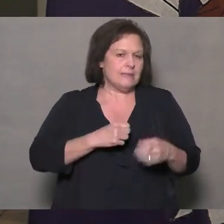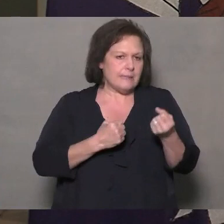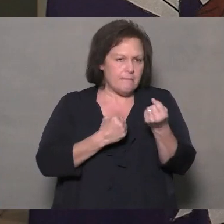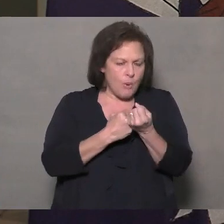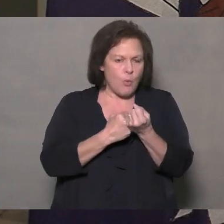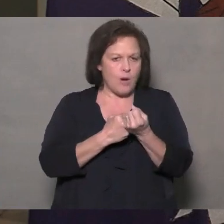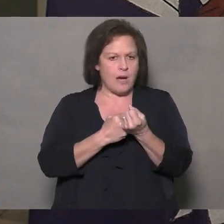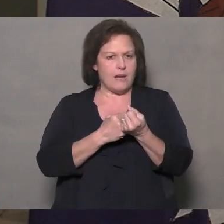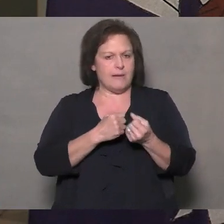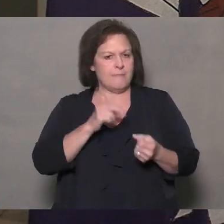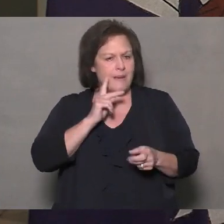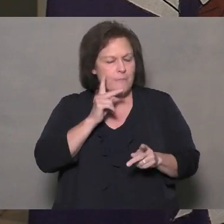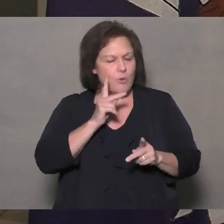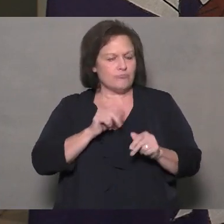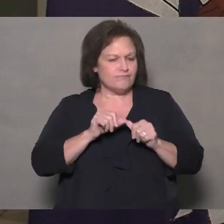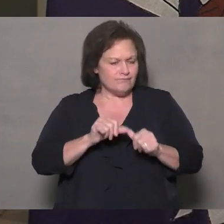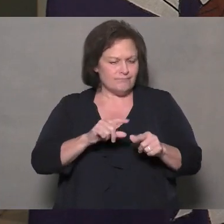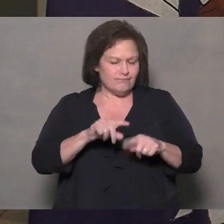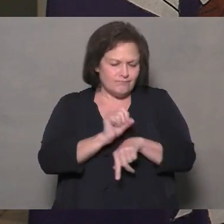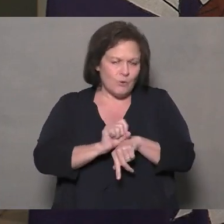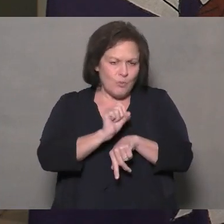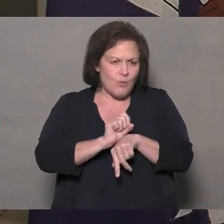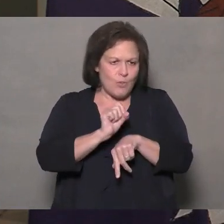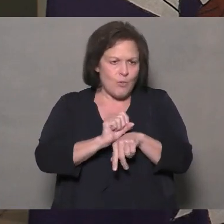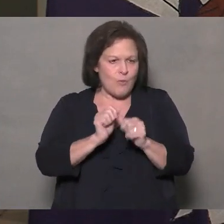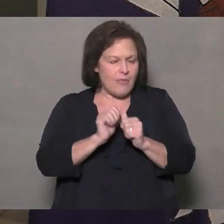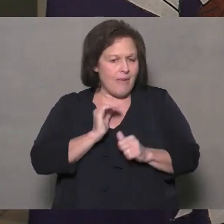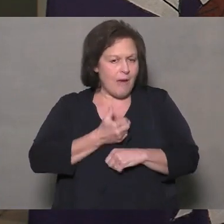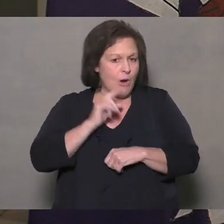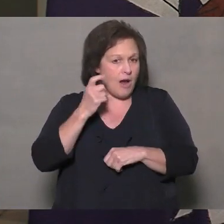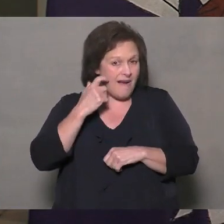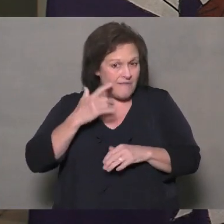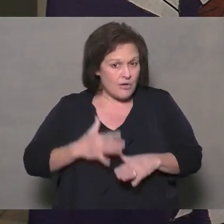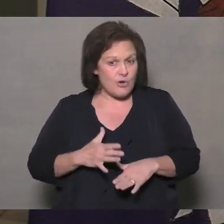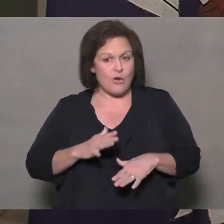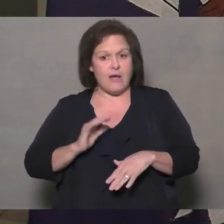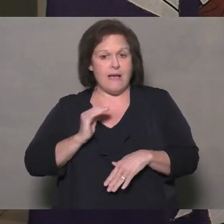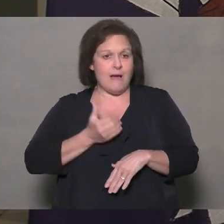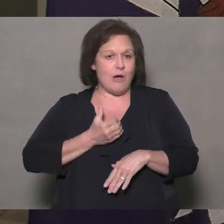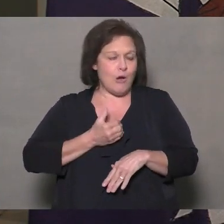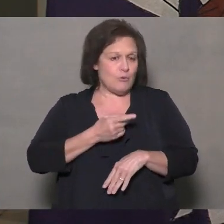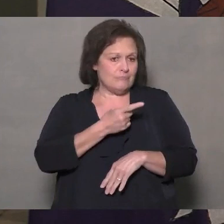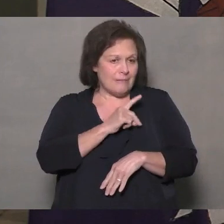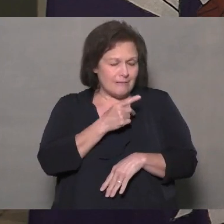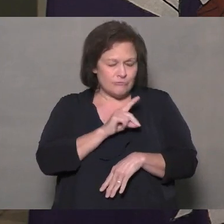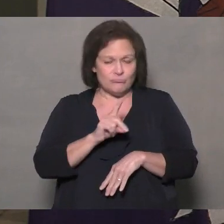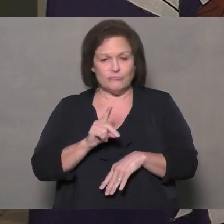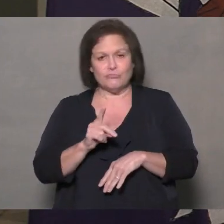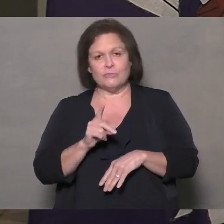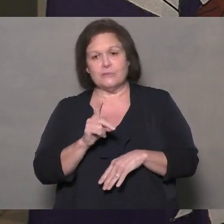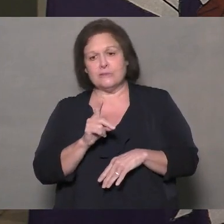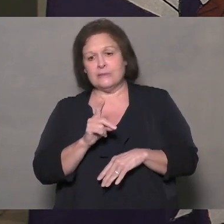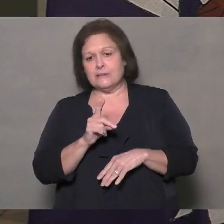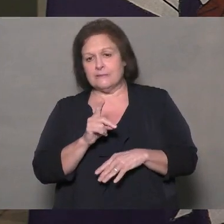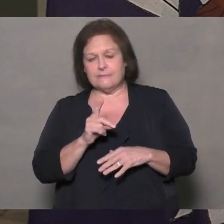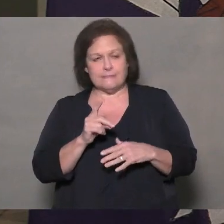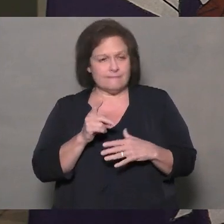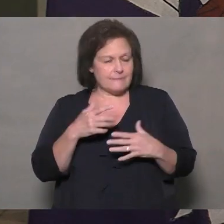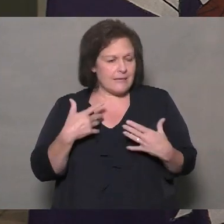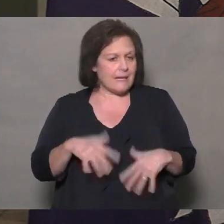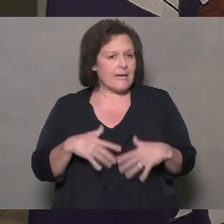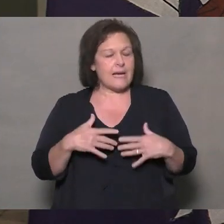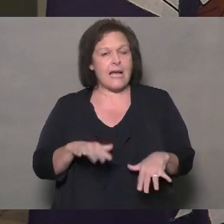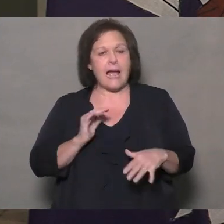working tirelessly with our governor, our congressional delegation, absolutely